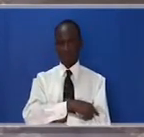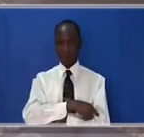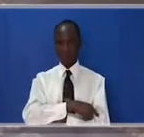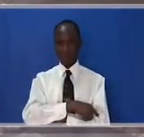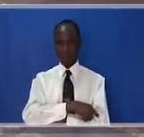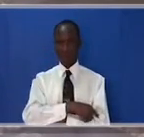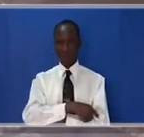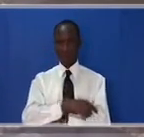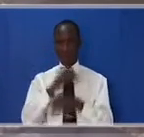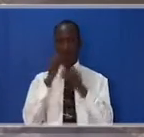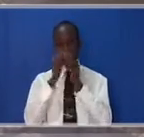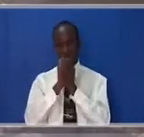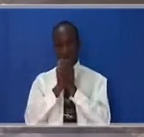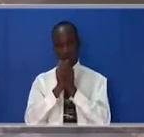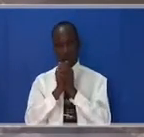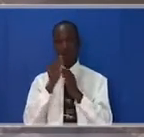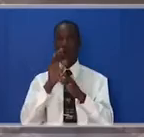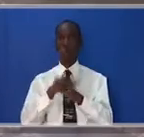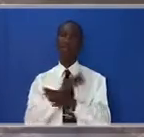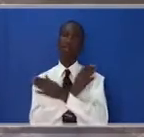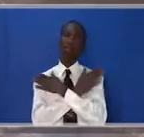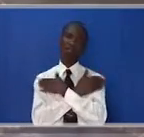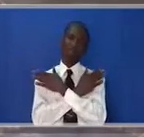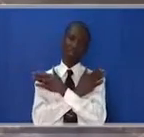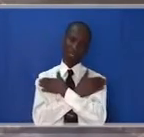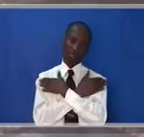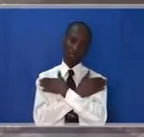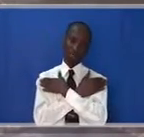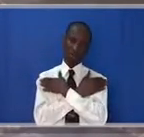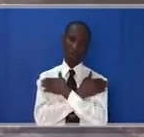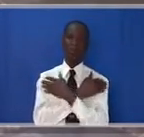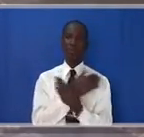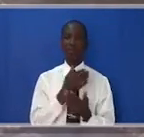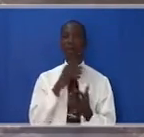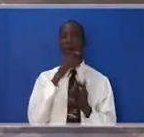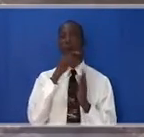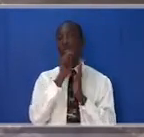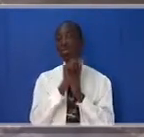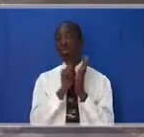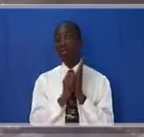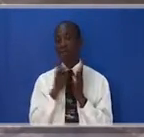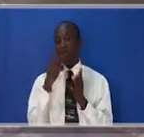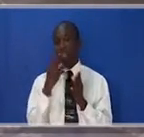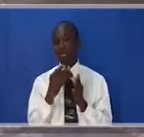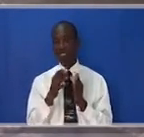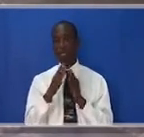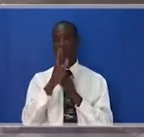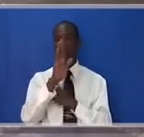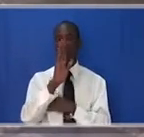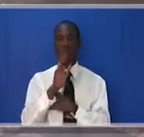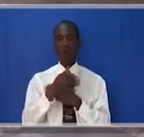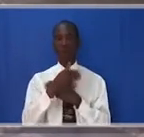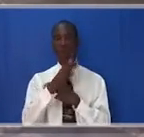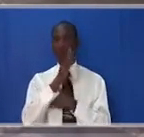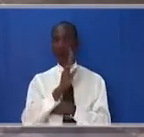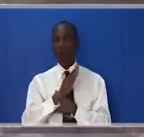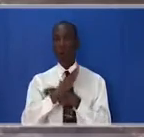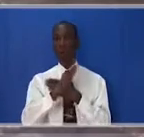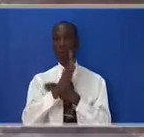apa mdada no a ebre bia obeti Awurade Yankopon Awurade Yankopon Awurade Yankopon na erefema eja